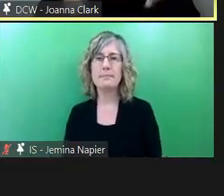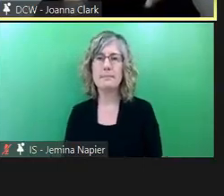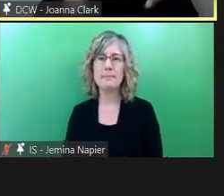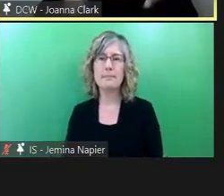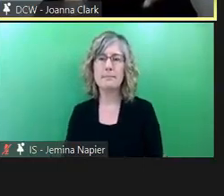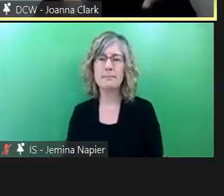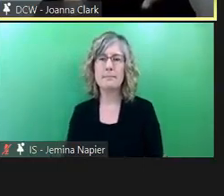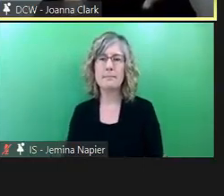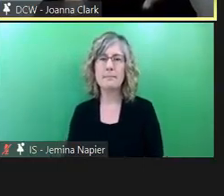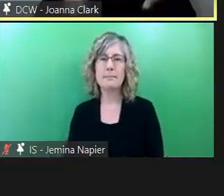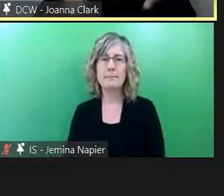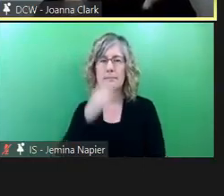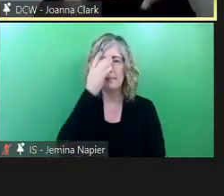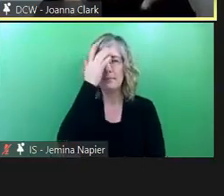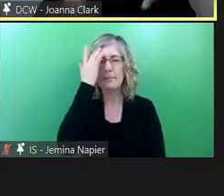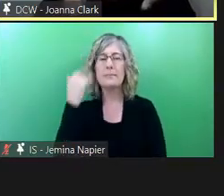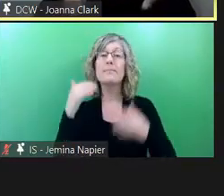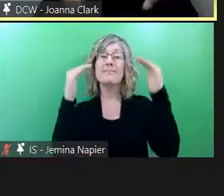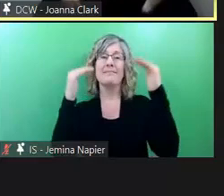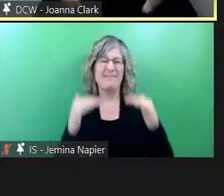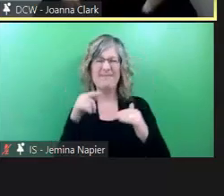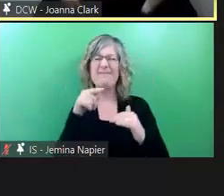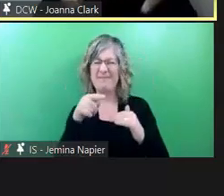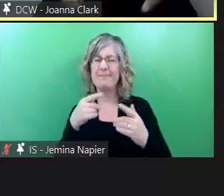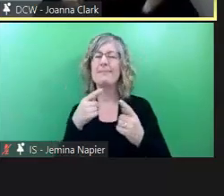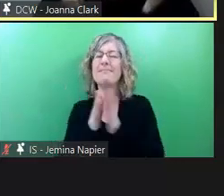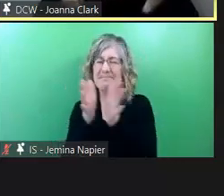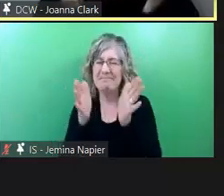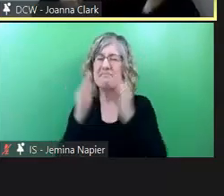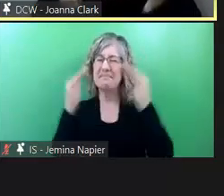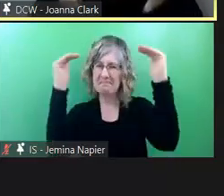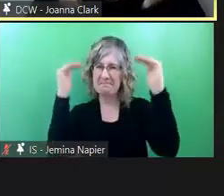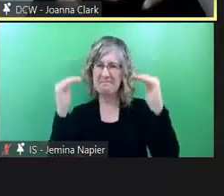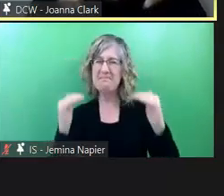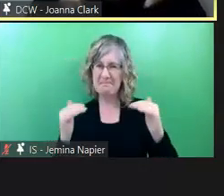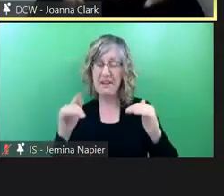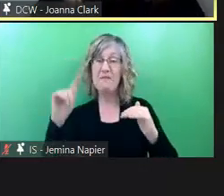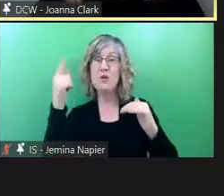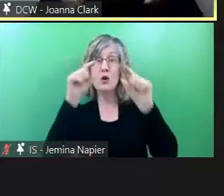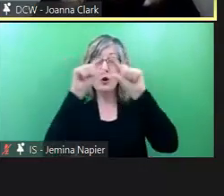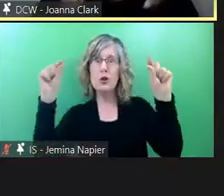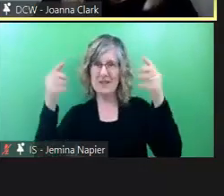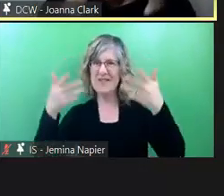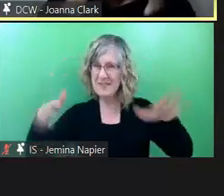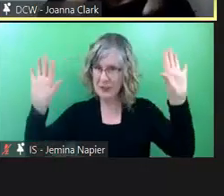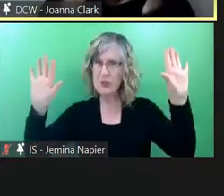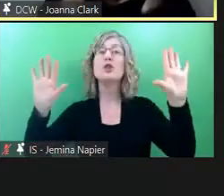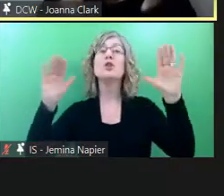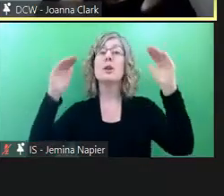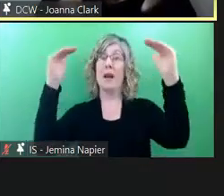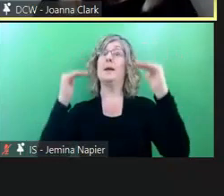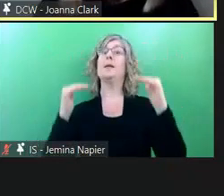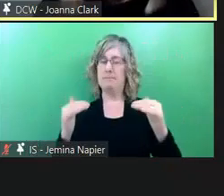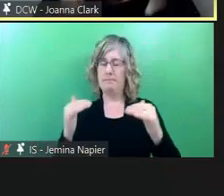And obviously we've covered the first bit. We will be having presentations from 2